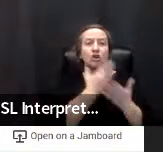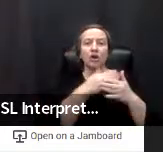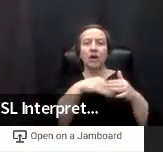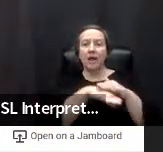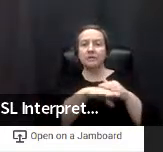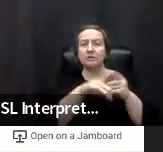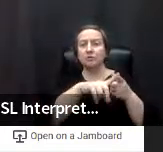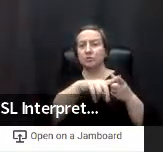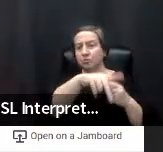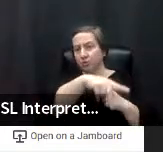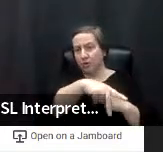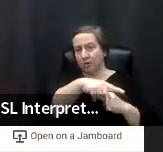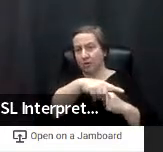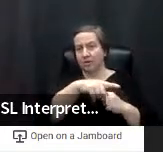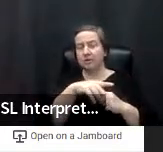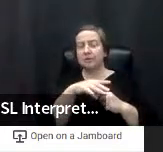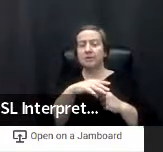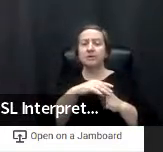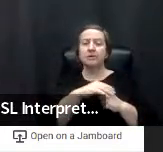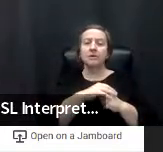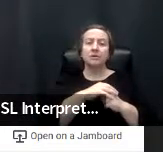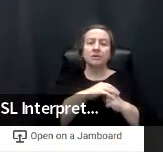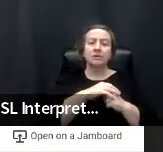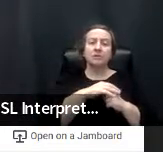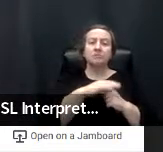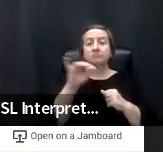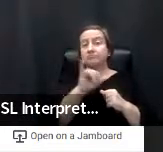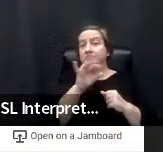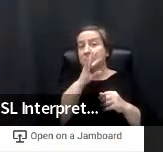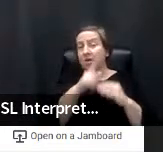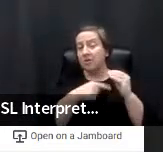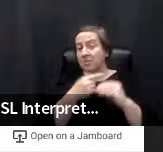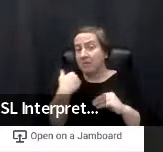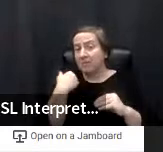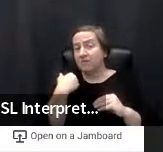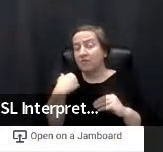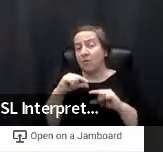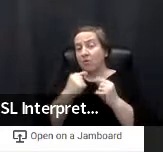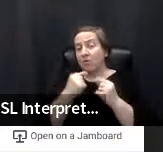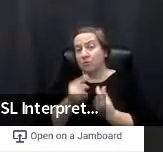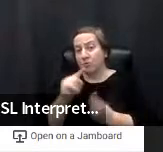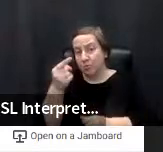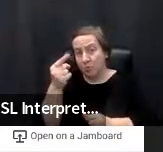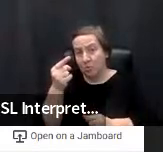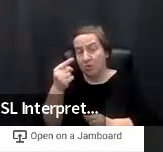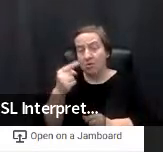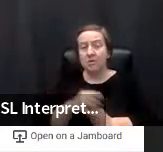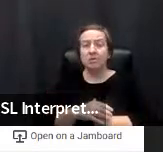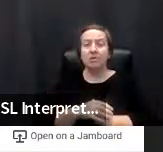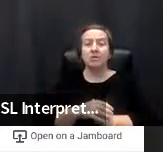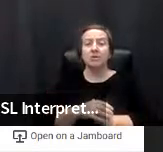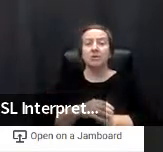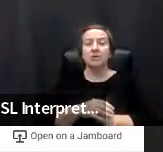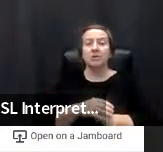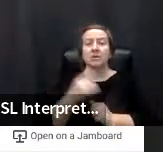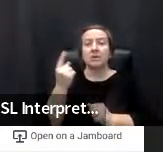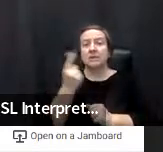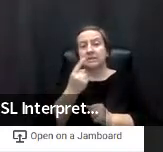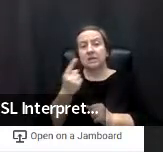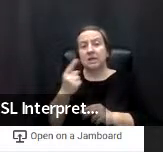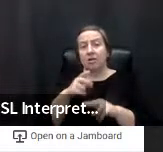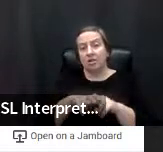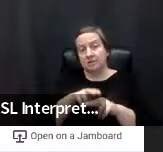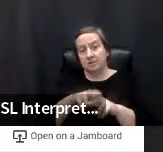Portland, and was talked about earlier in, I think, group 1 about the single seat